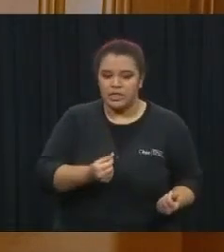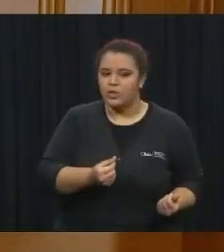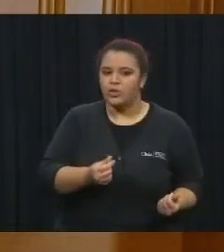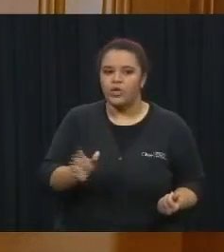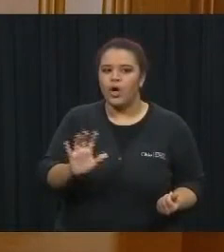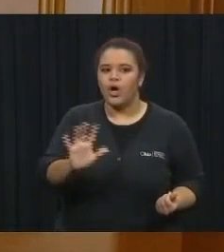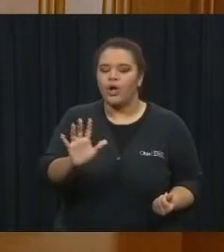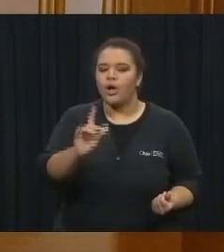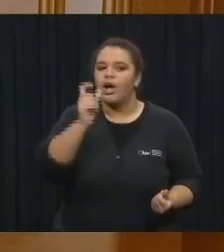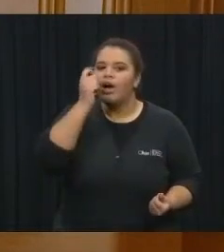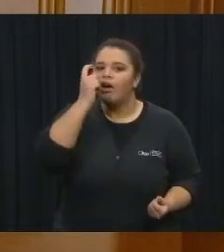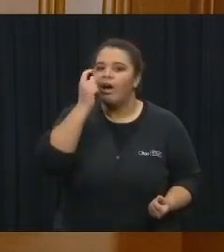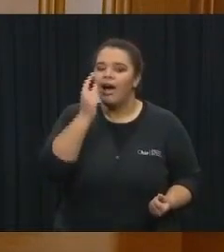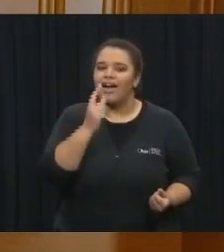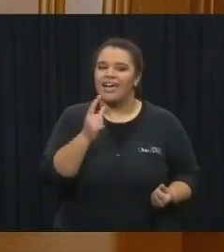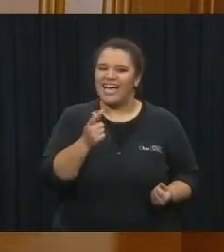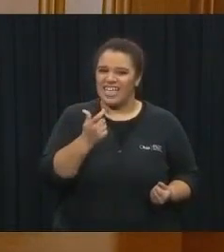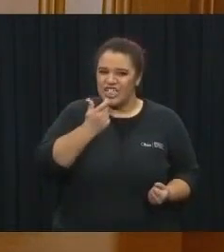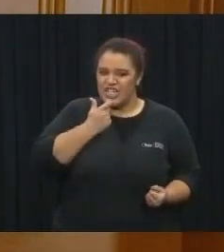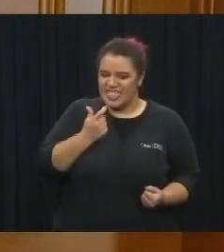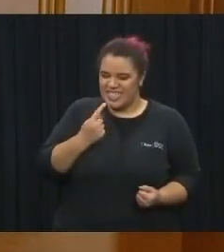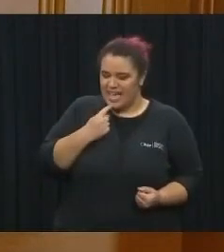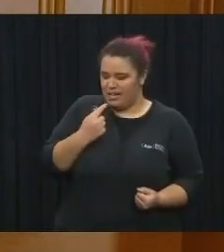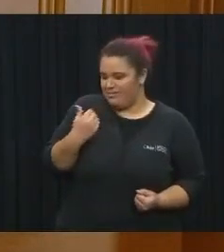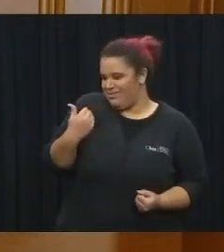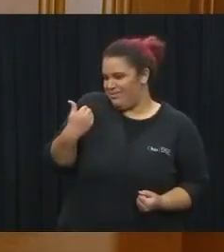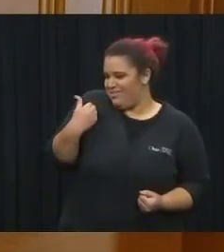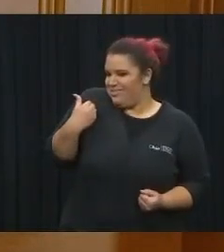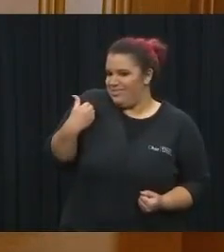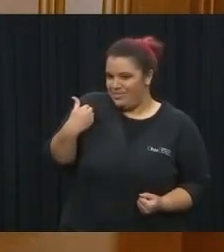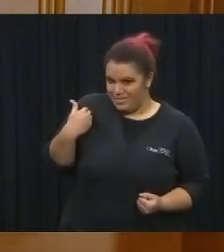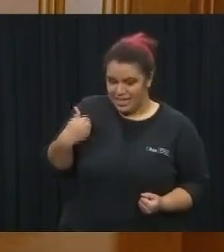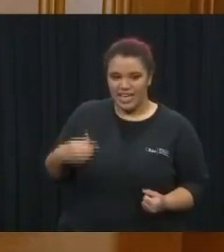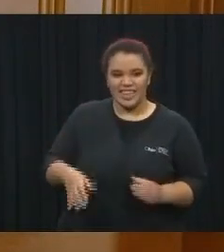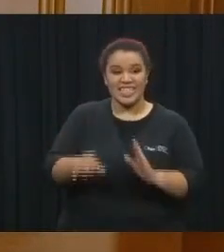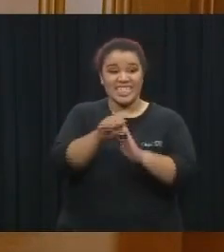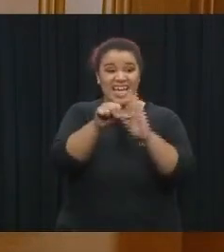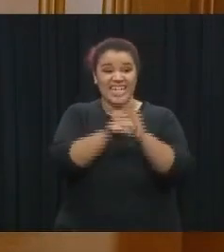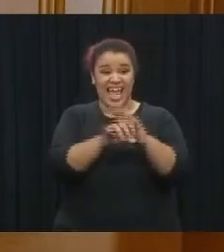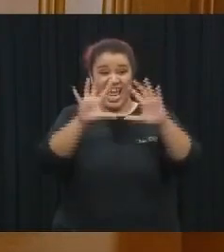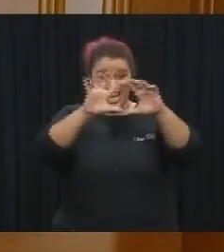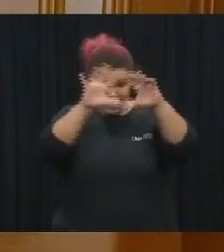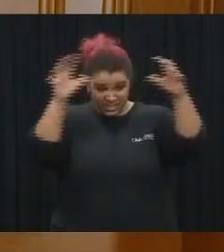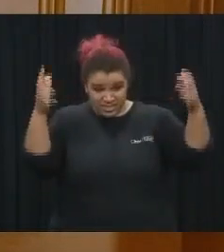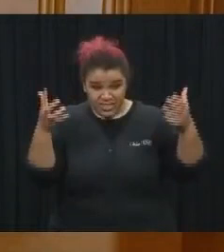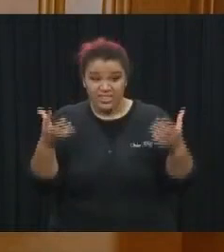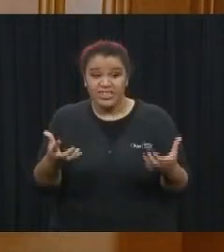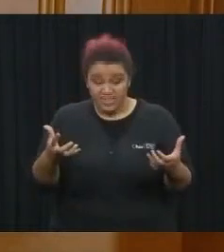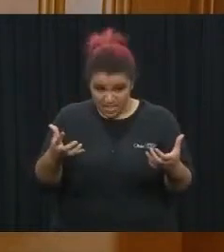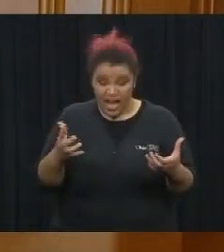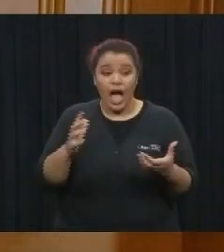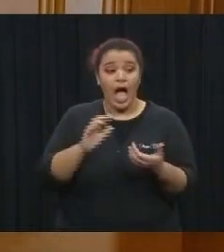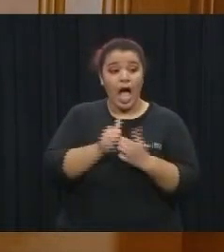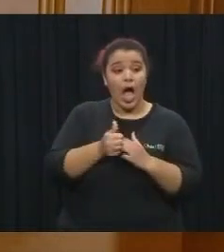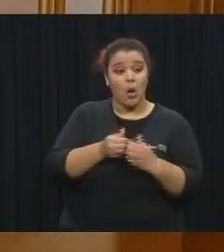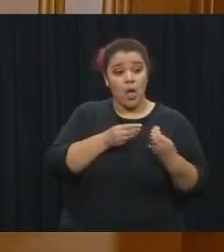to slow down the rate of spending. We're going to have to do that rather dramatically. This is going to be a